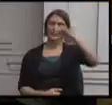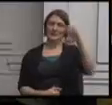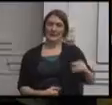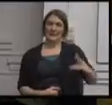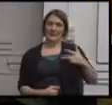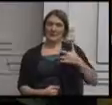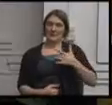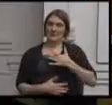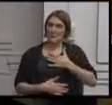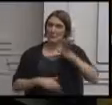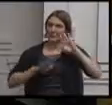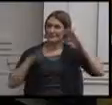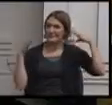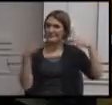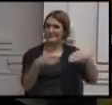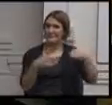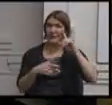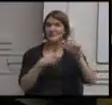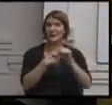to be our life hazards.